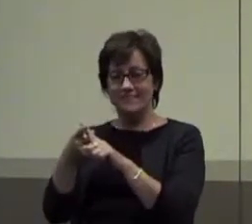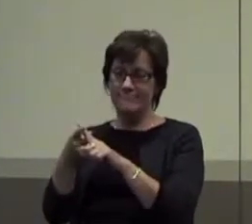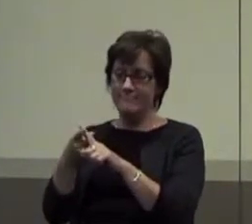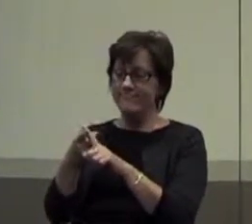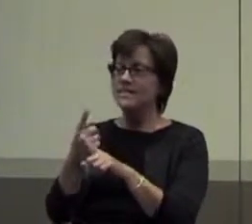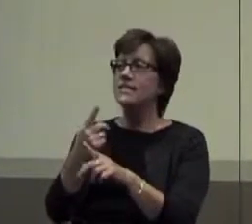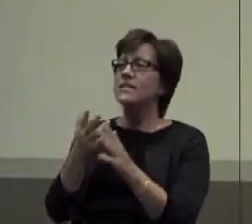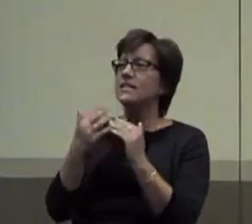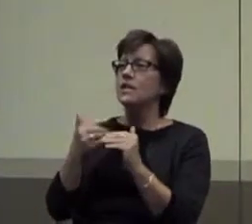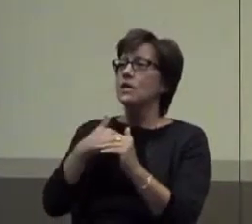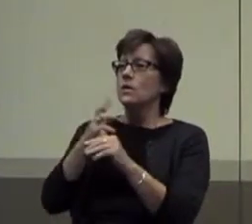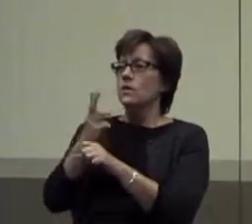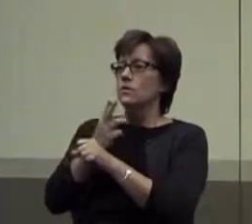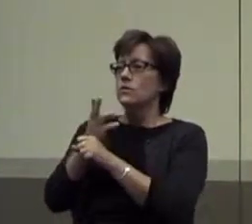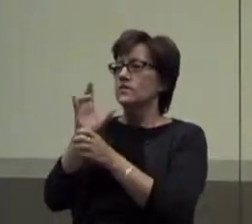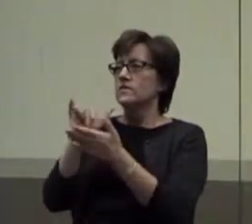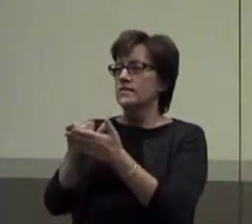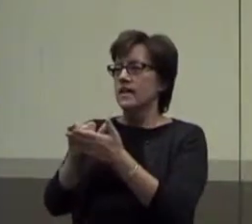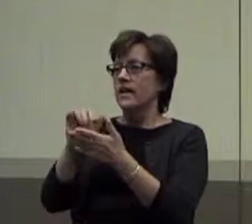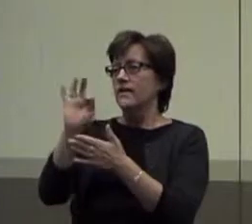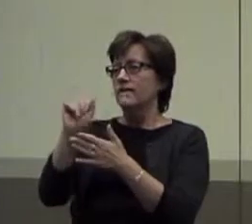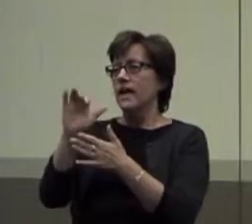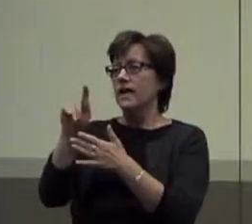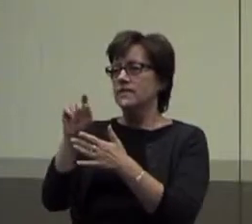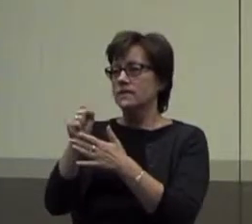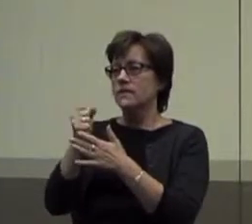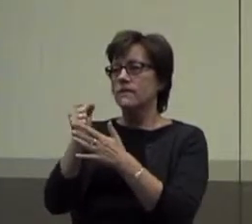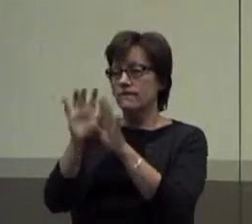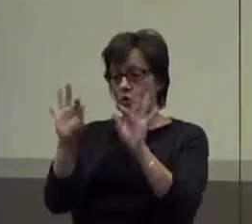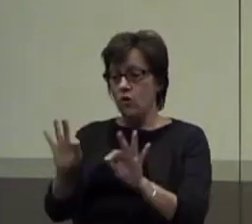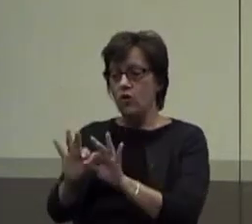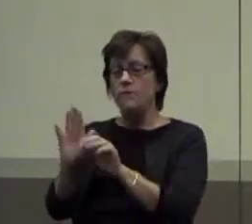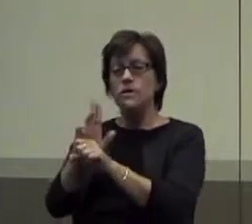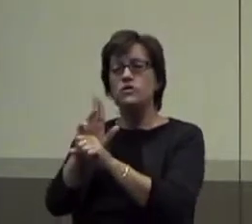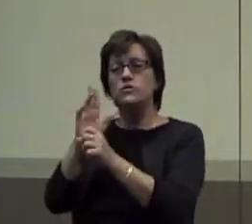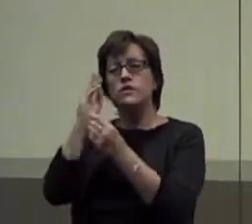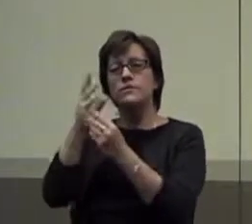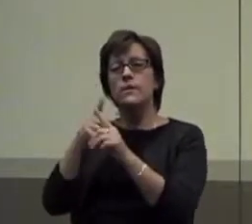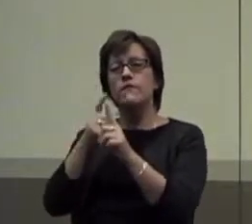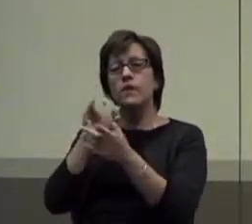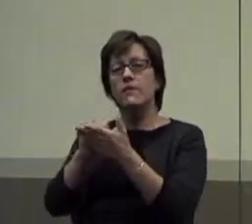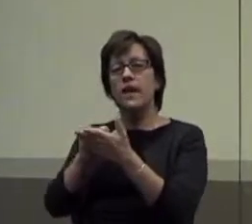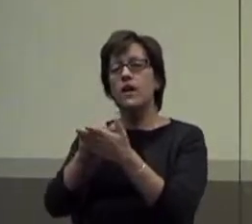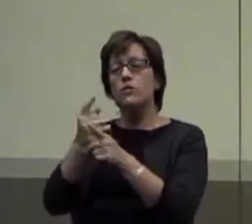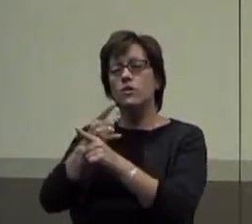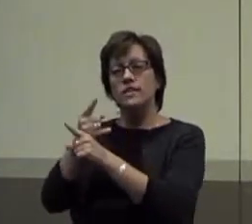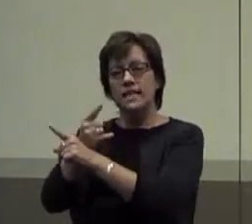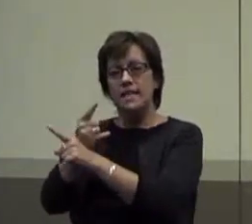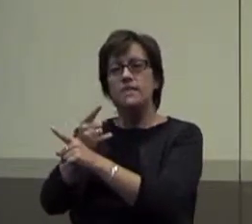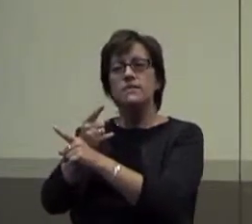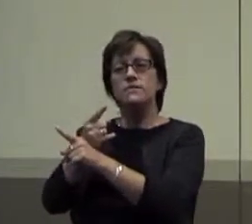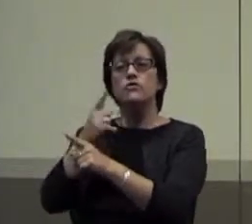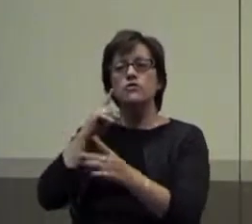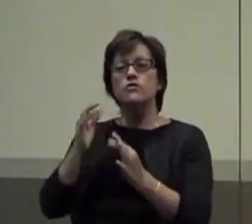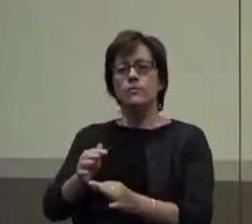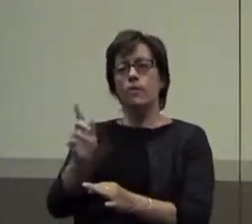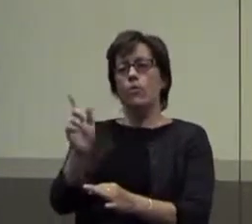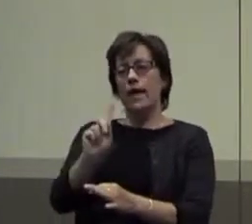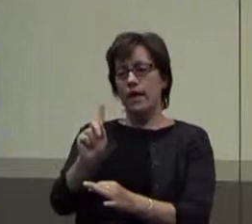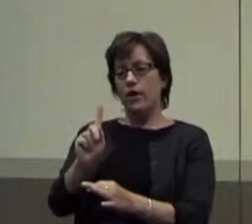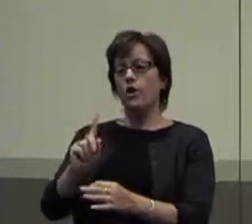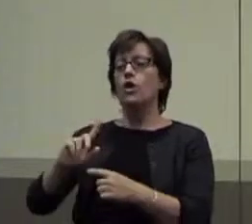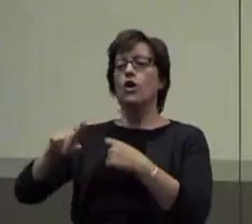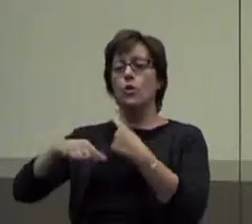we're going to use that facts form and use the information from that routine to determine the where and when